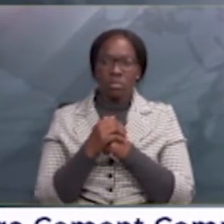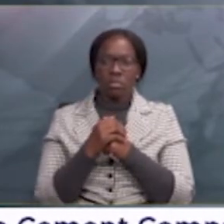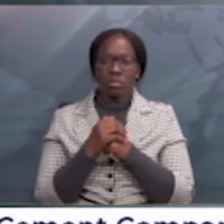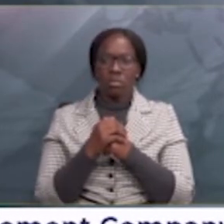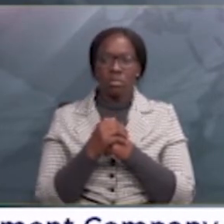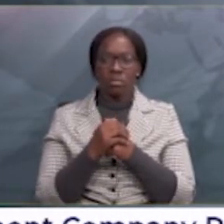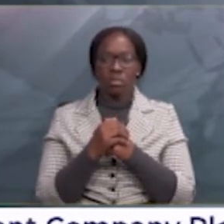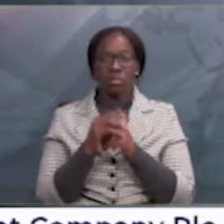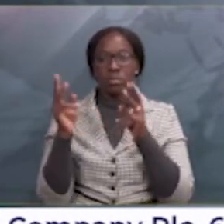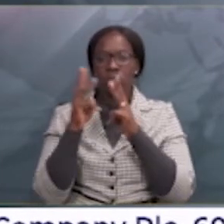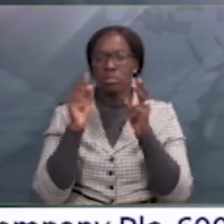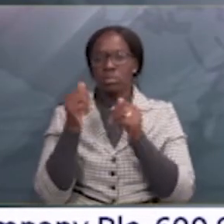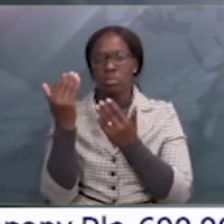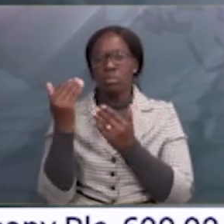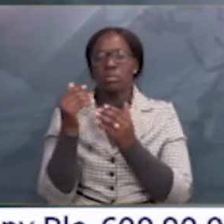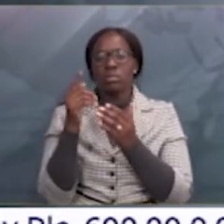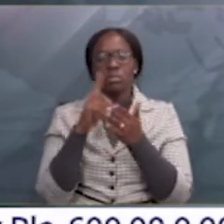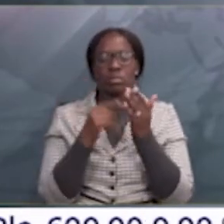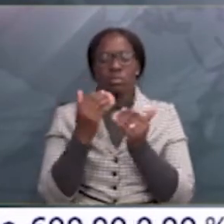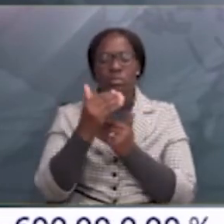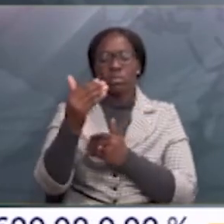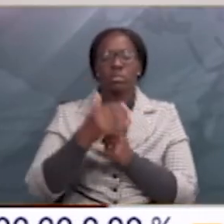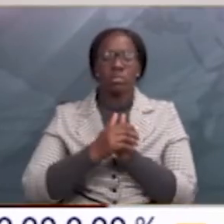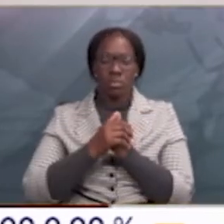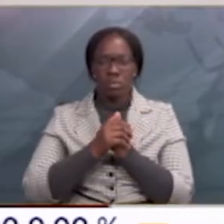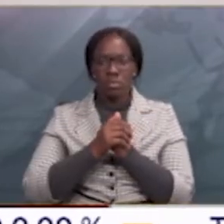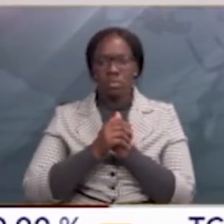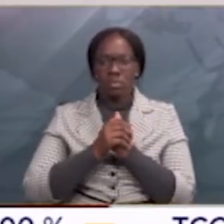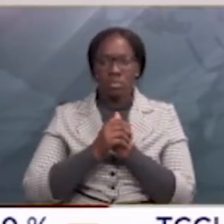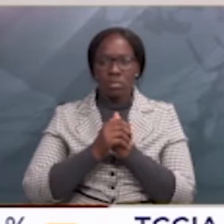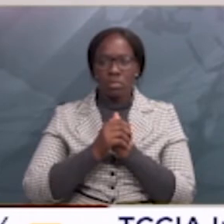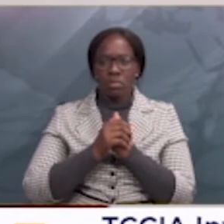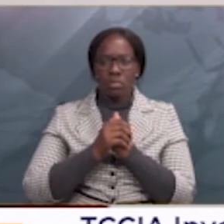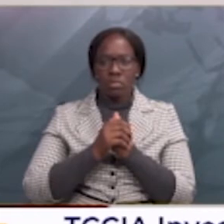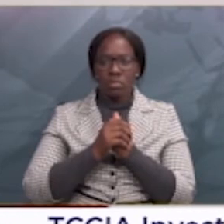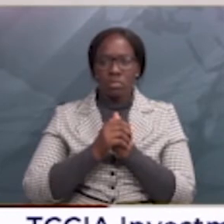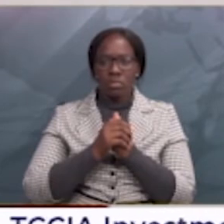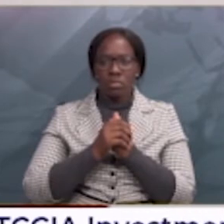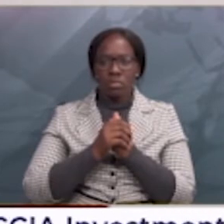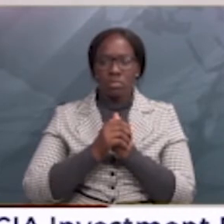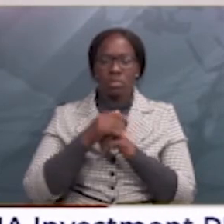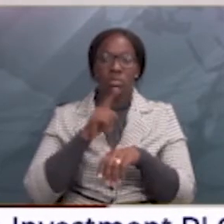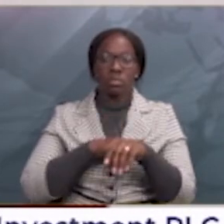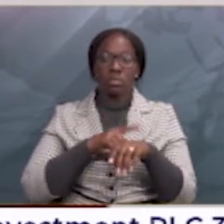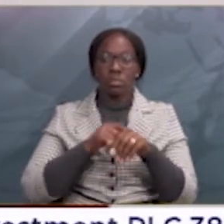weather should be expected moving forward? So as we go into